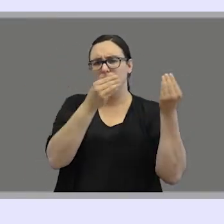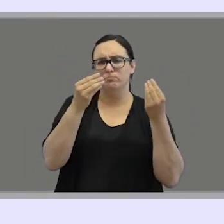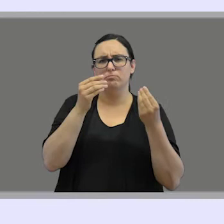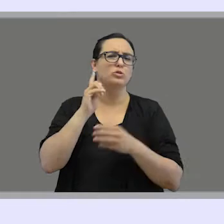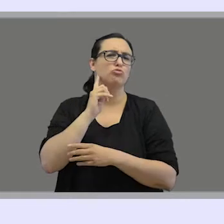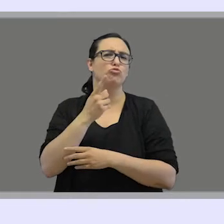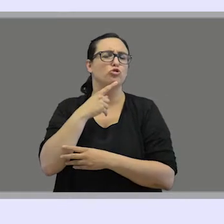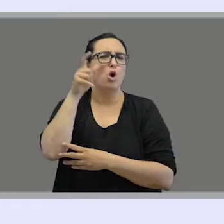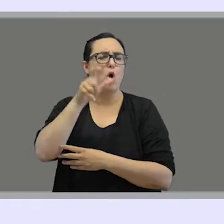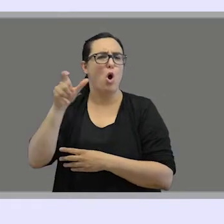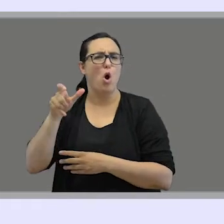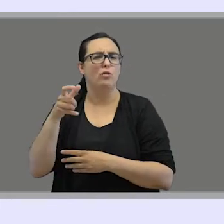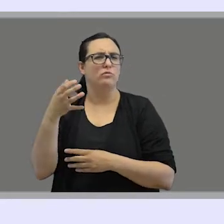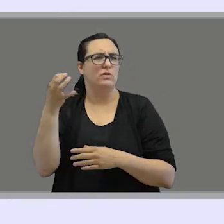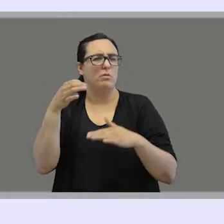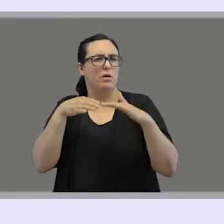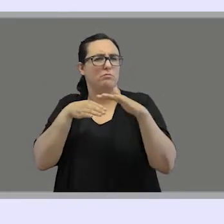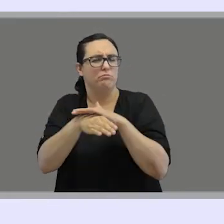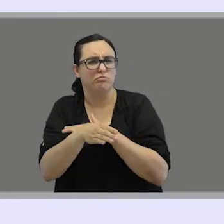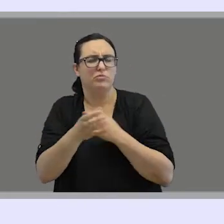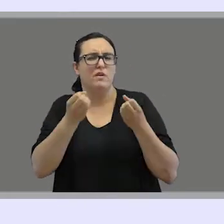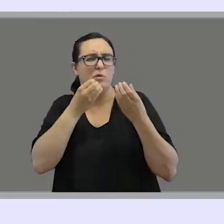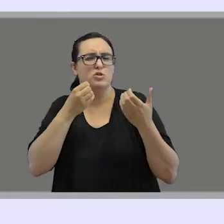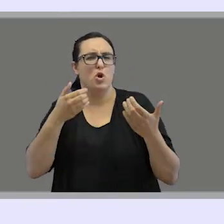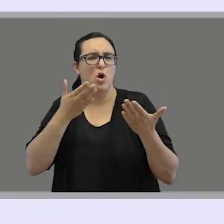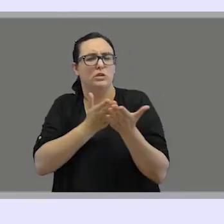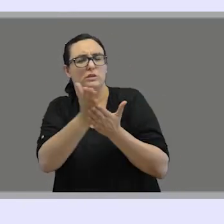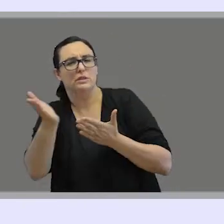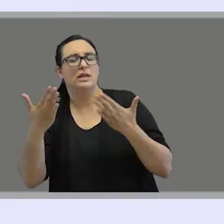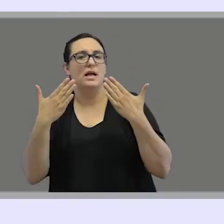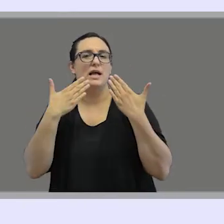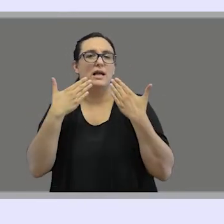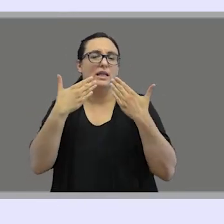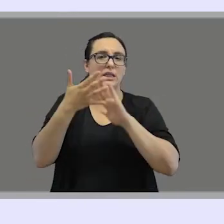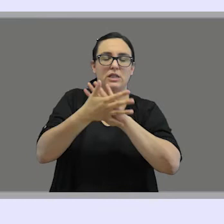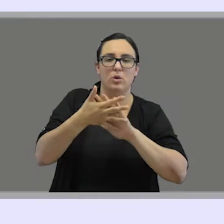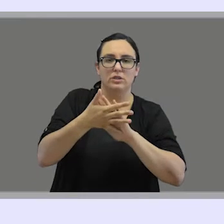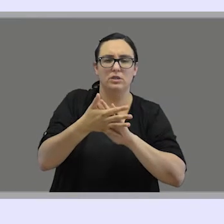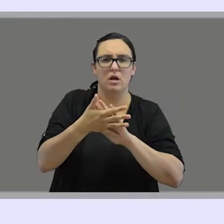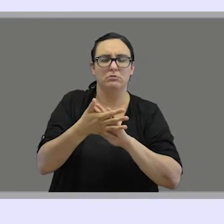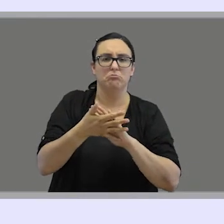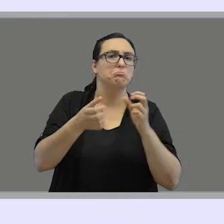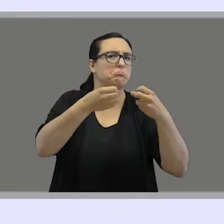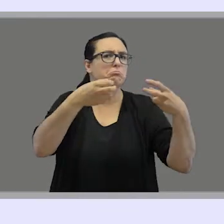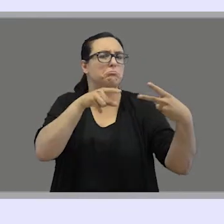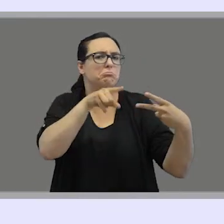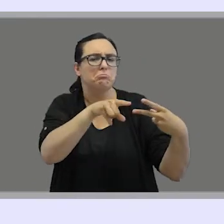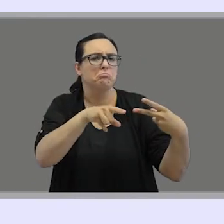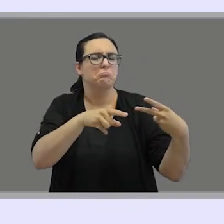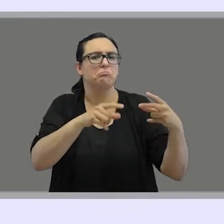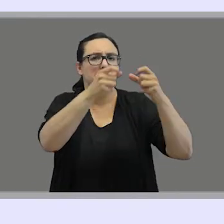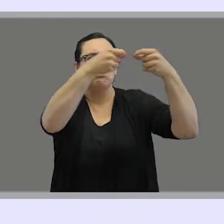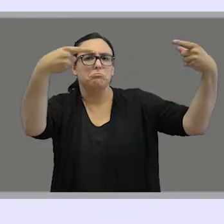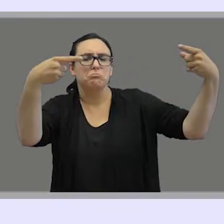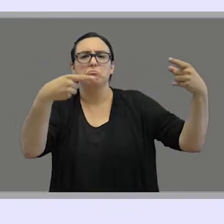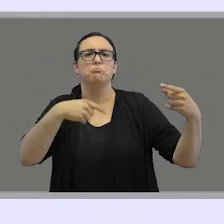people need to access information through sign languages. Why captioning or subtitling is not